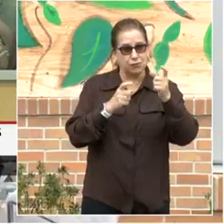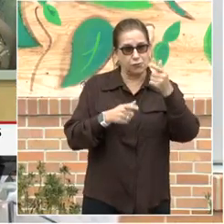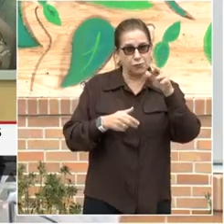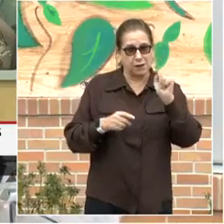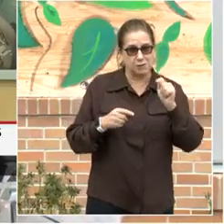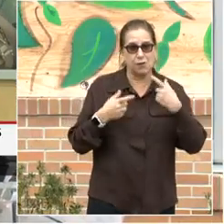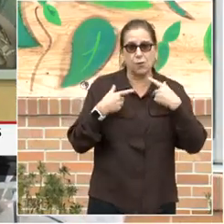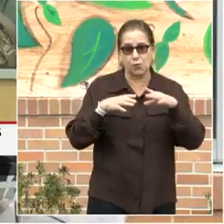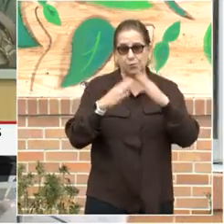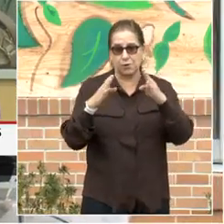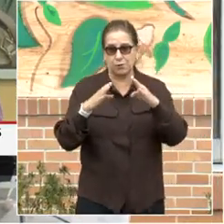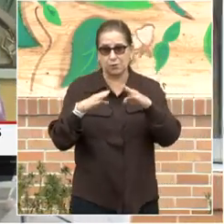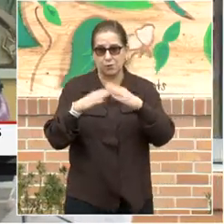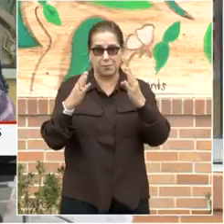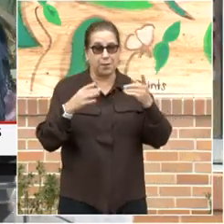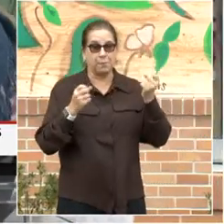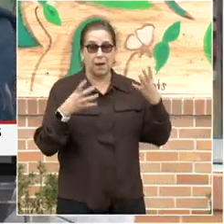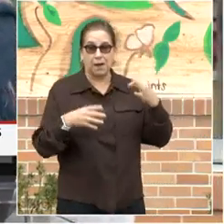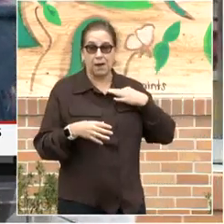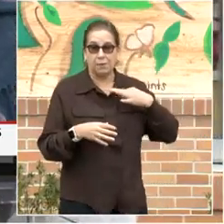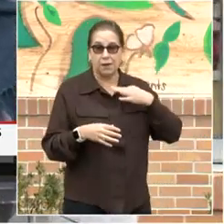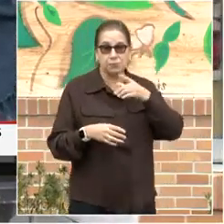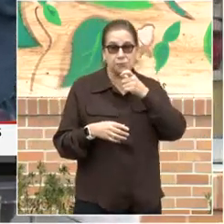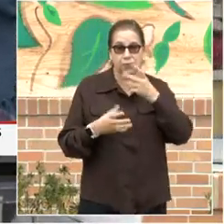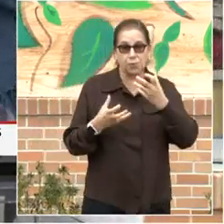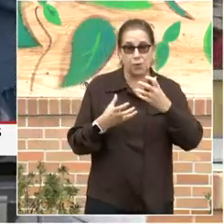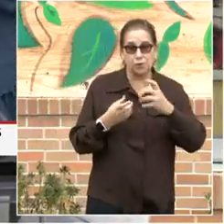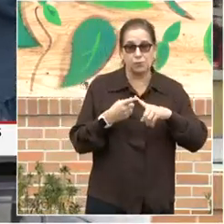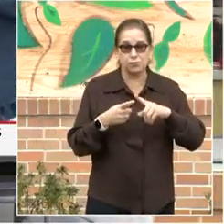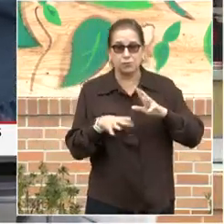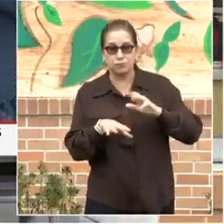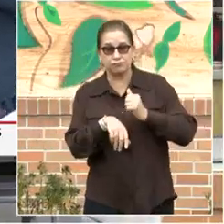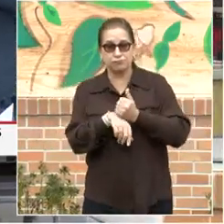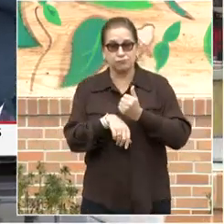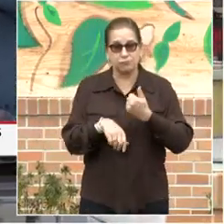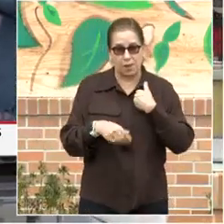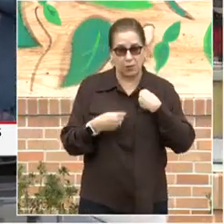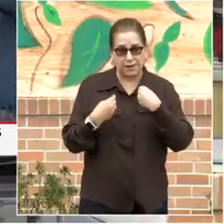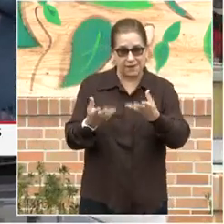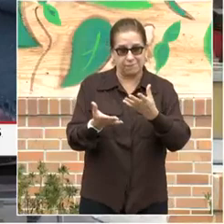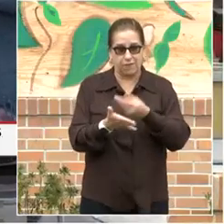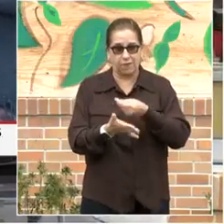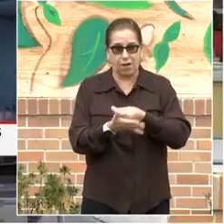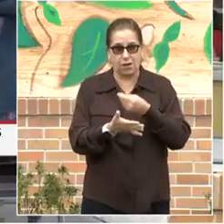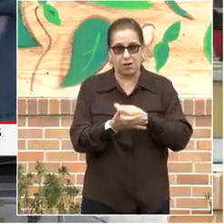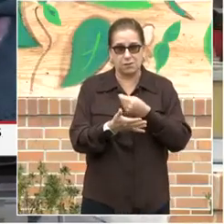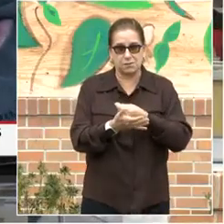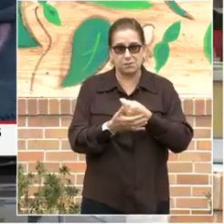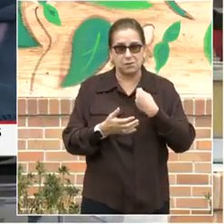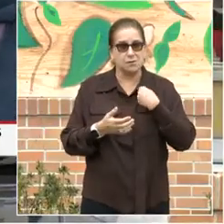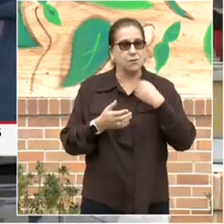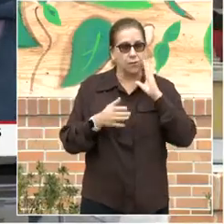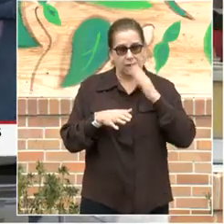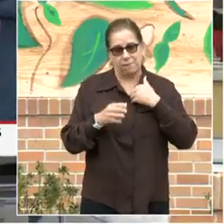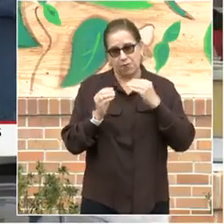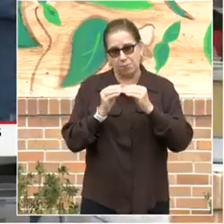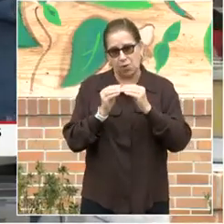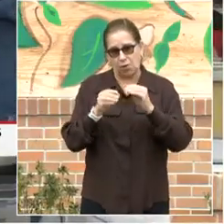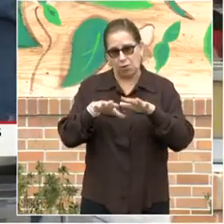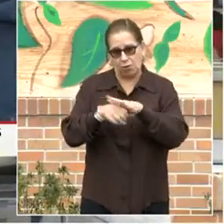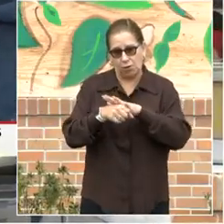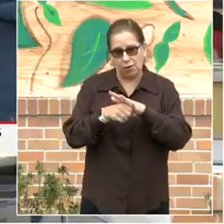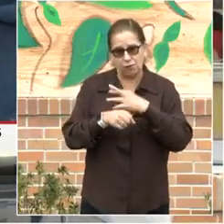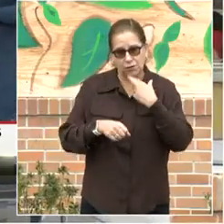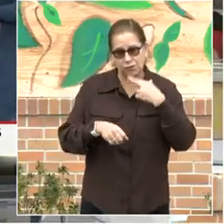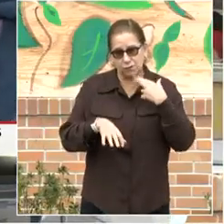opening applications for the Nourish DC Fund again, so more locations can look right here